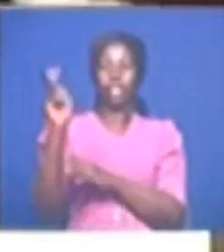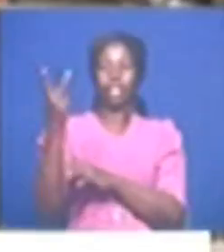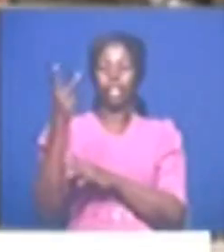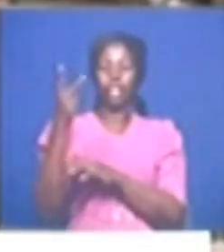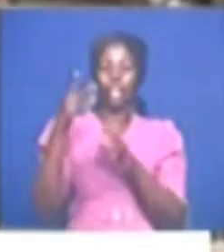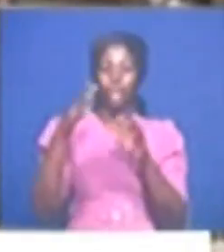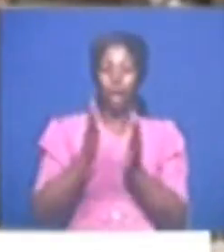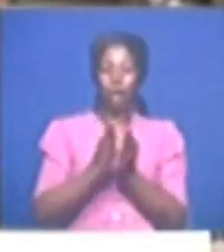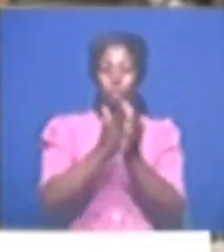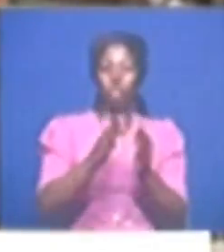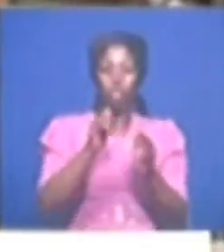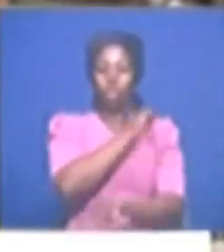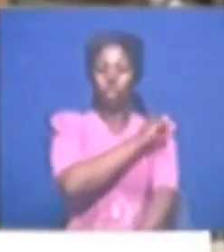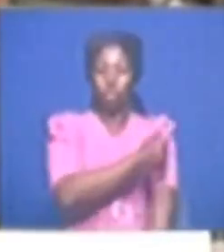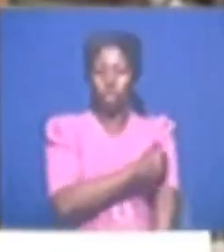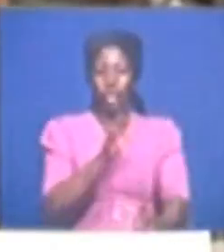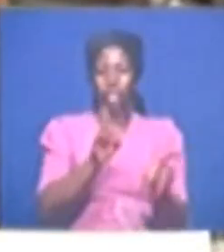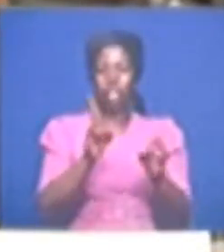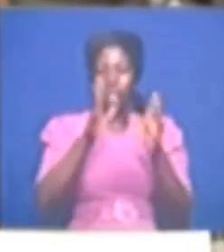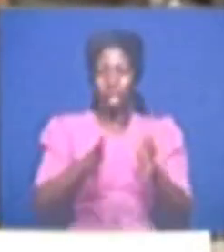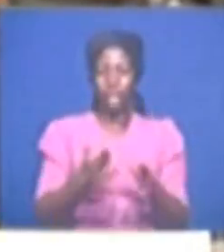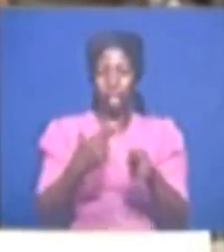Wahiri. I've demonstrated in the petition